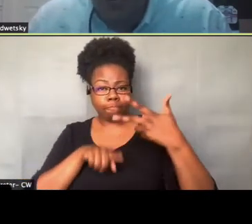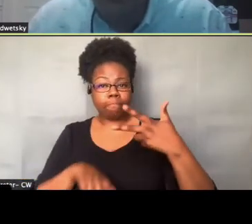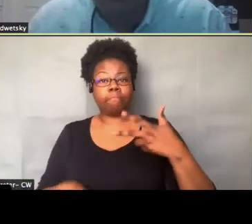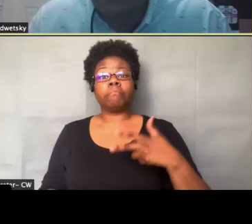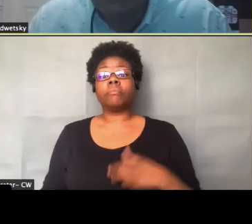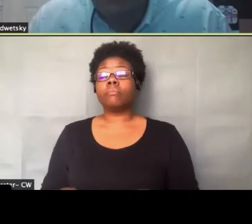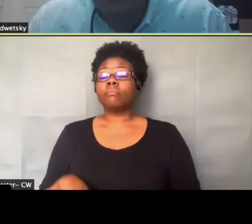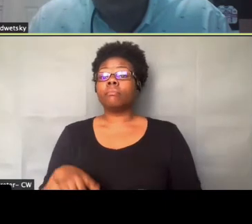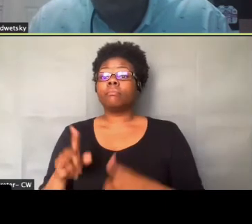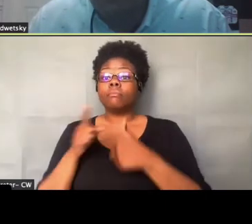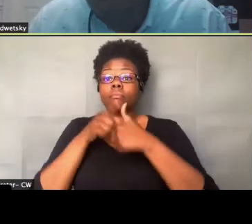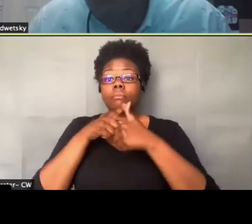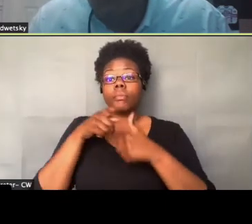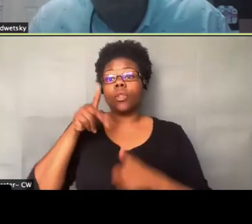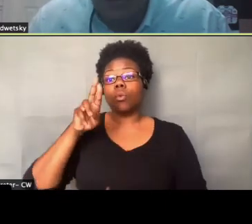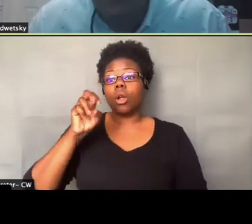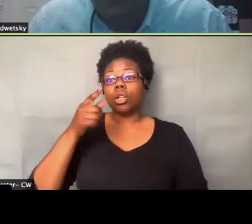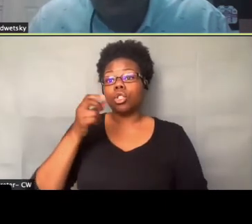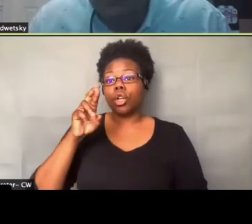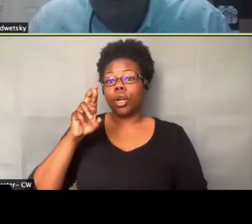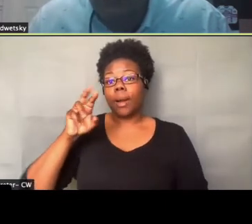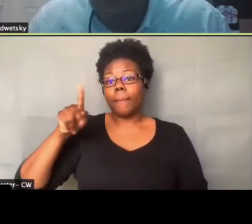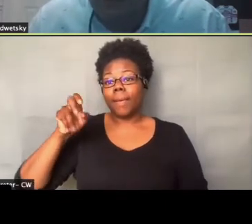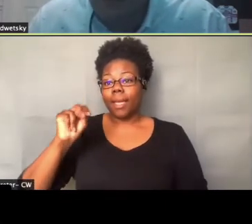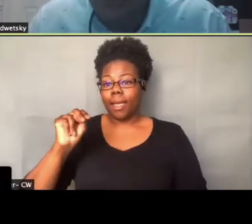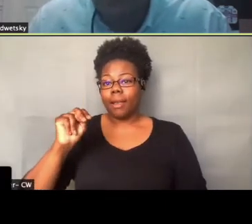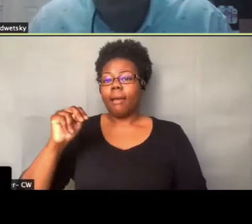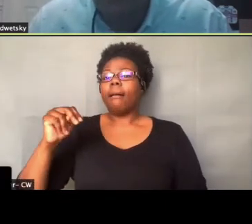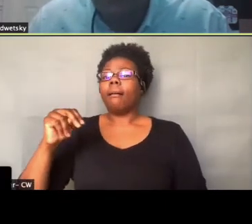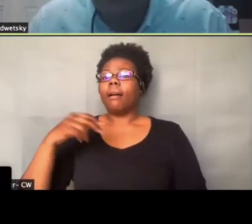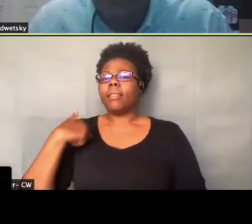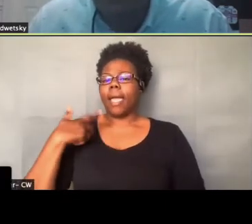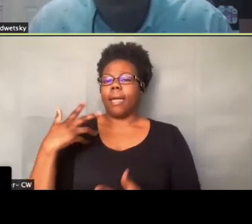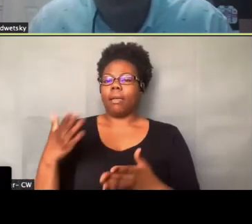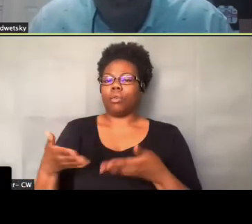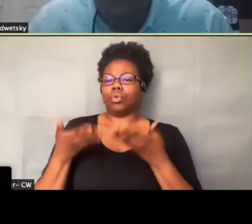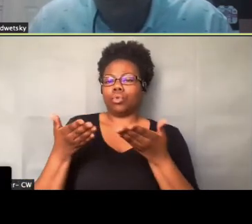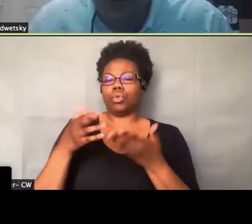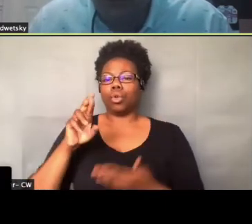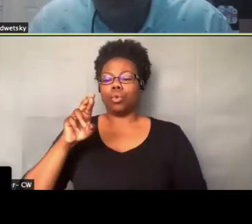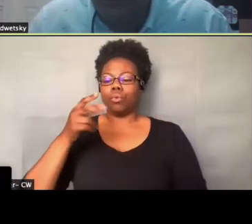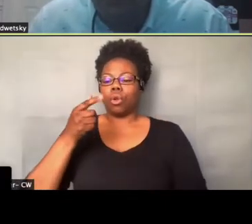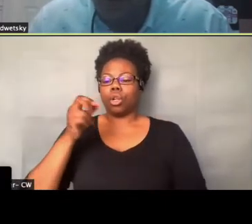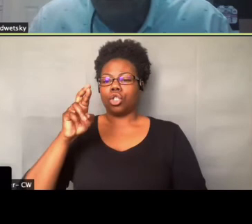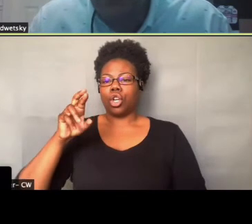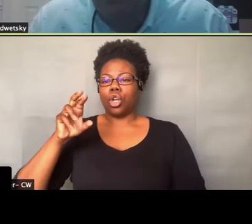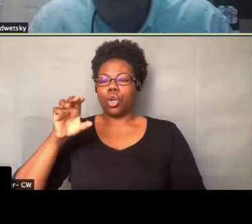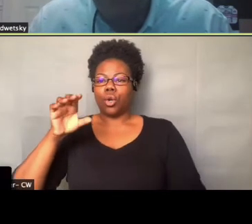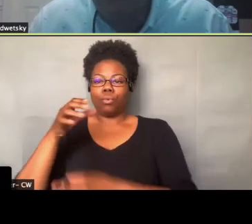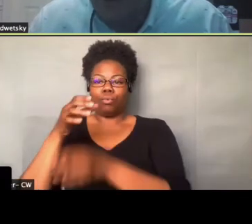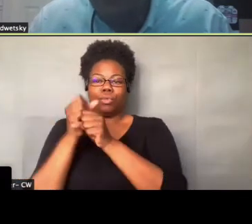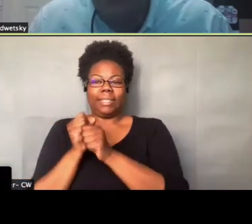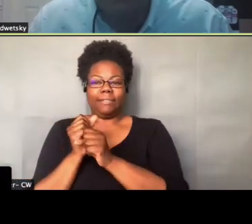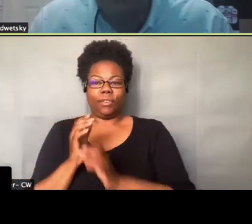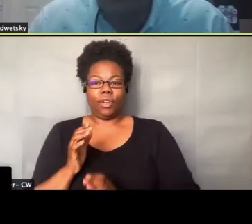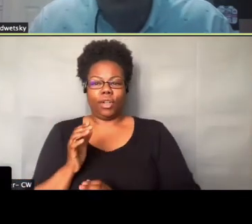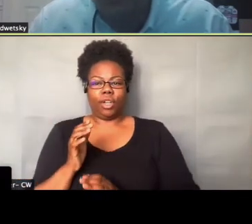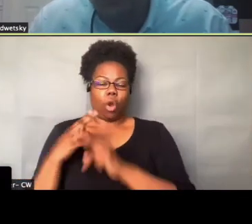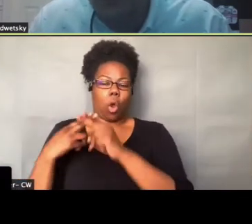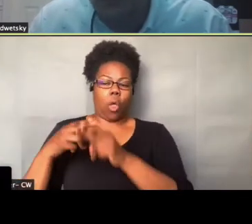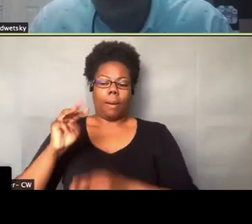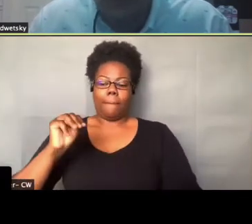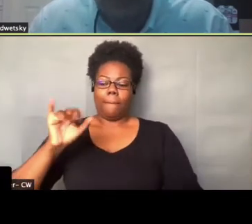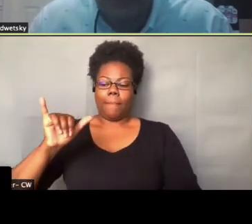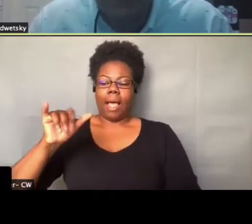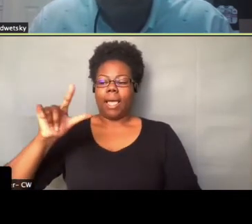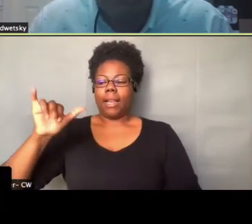compatible radio receiver called a MyLink that can be sent directly from radio pen, picked up by MyLink, and then you could wear